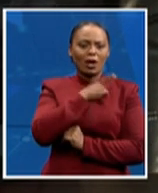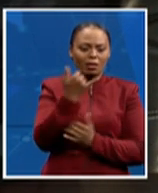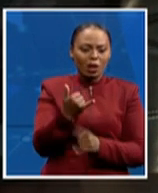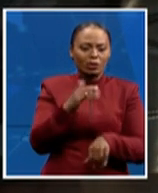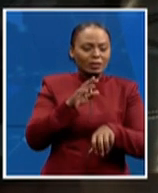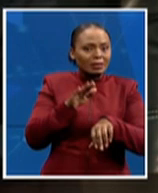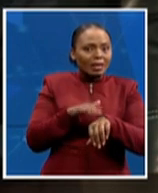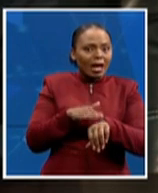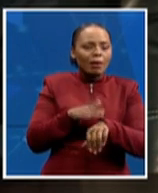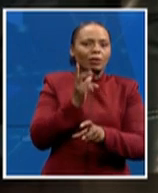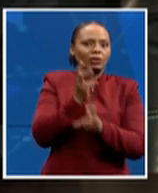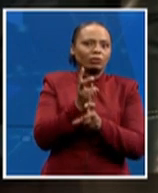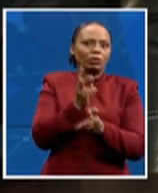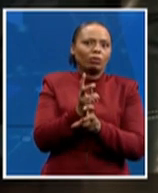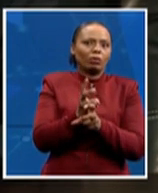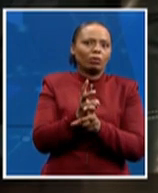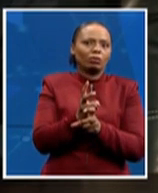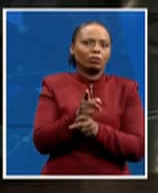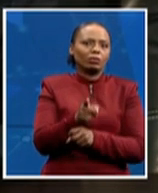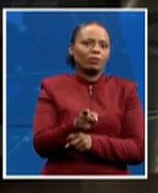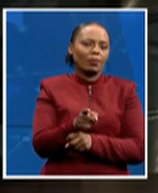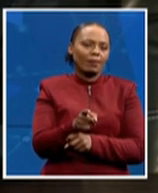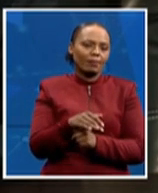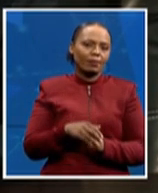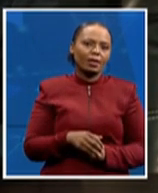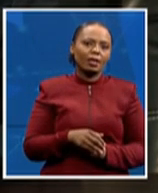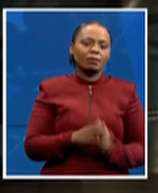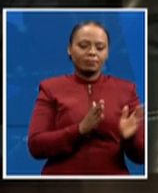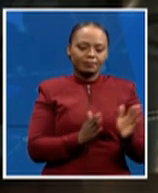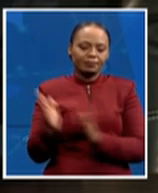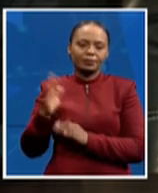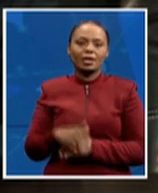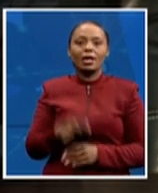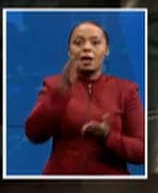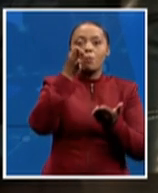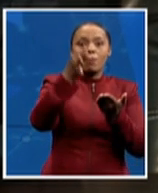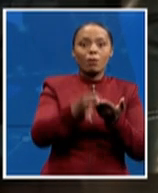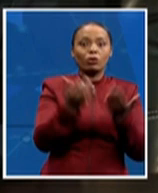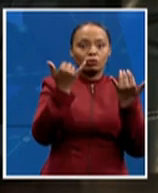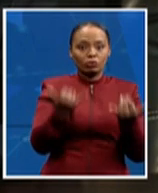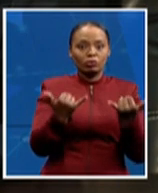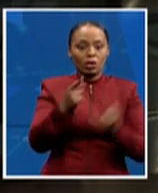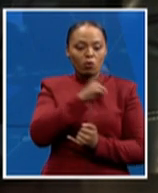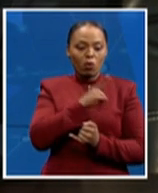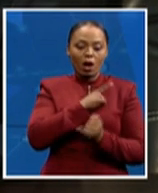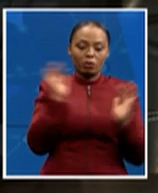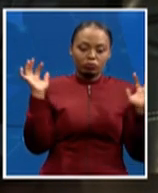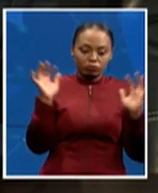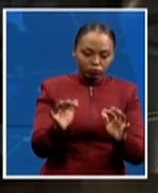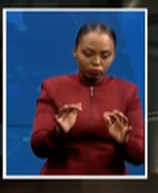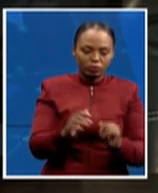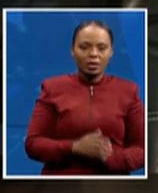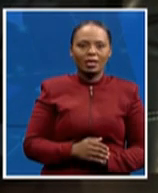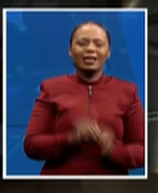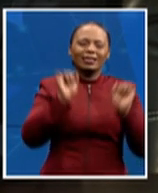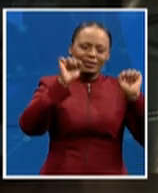Coming back to the purpose of today, although there is always room for improvement, we must say